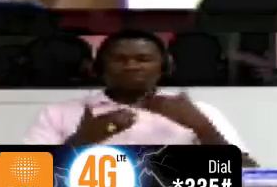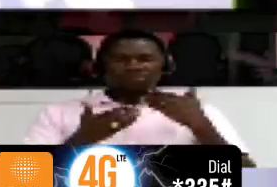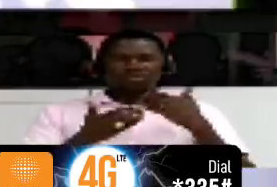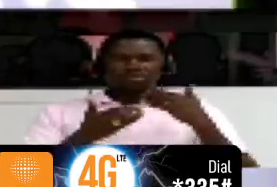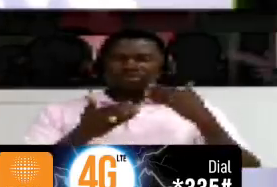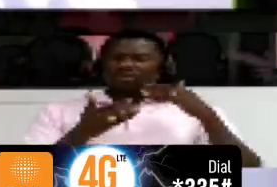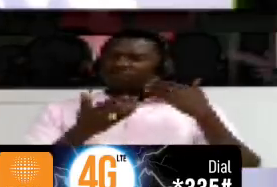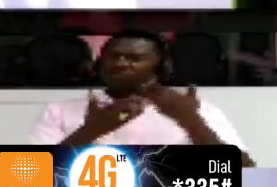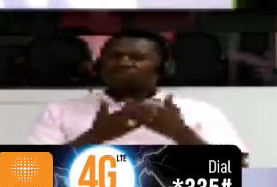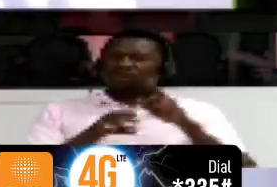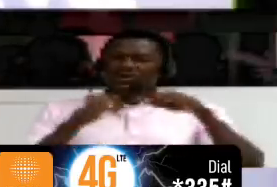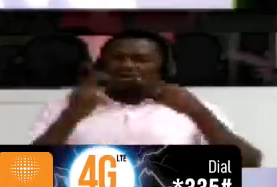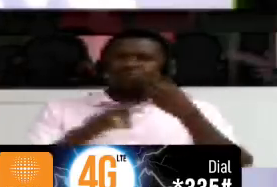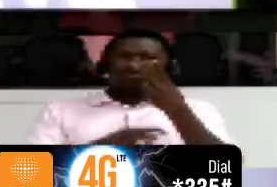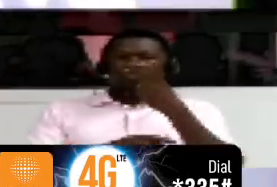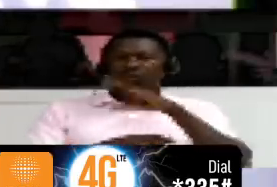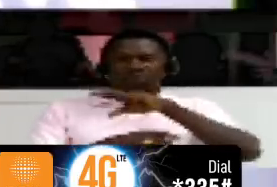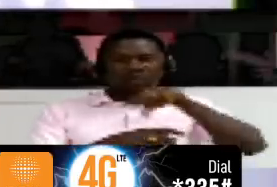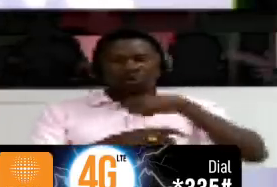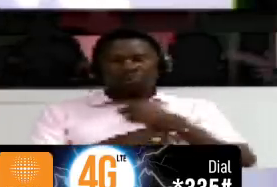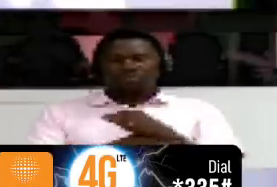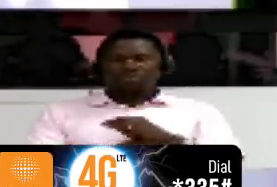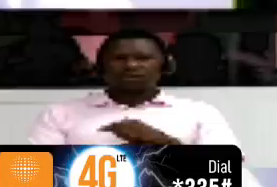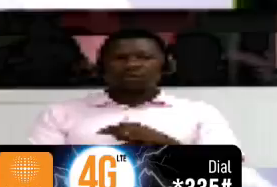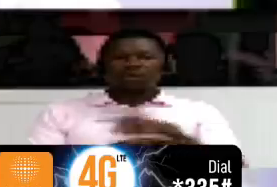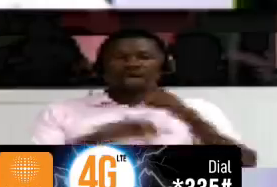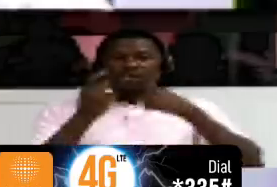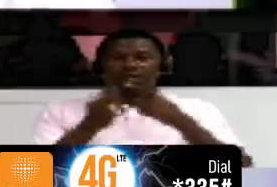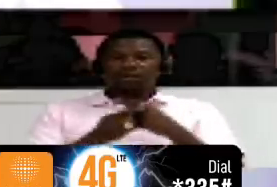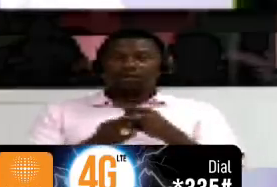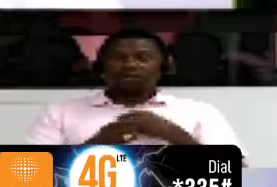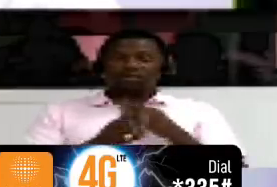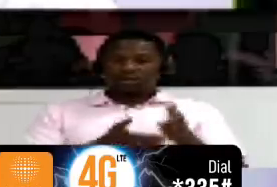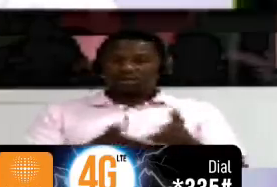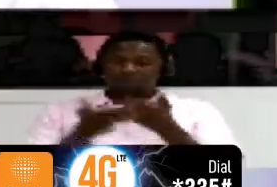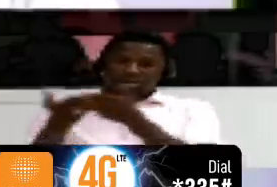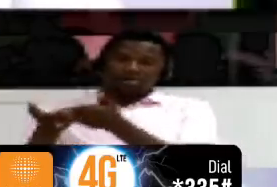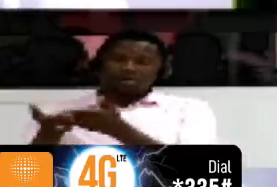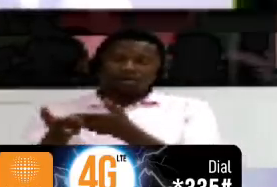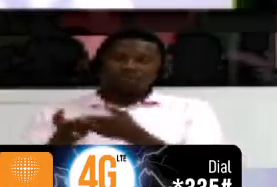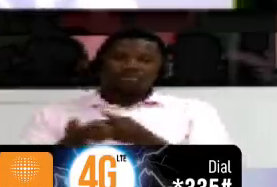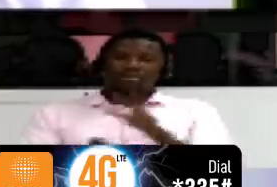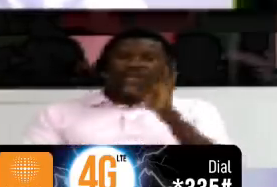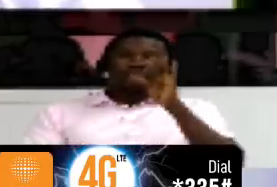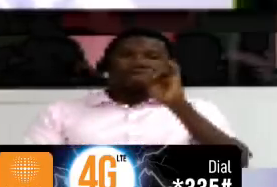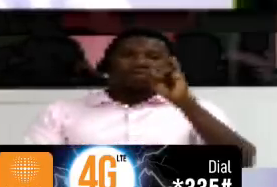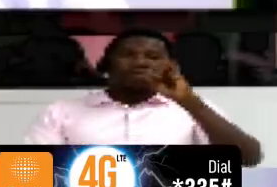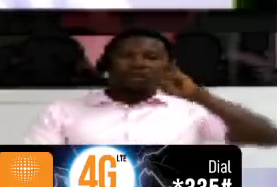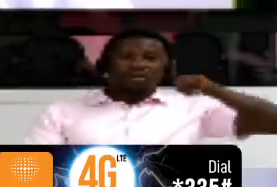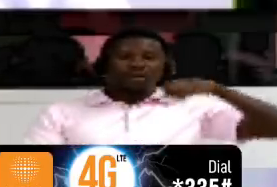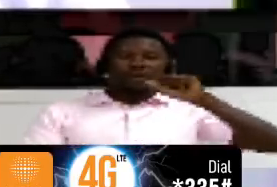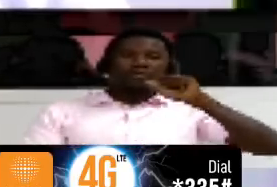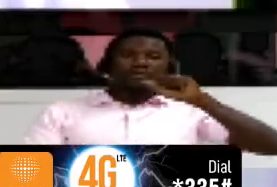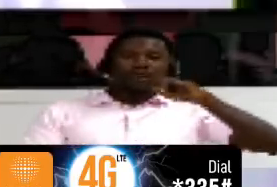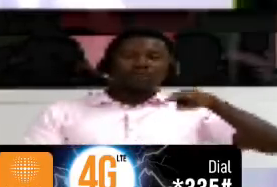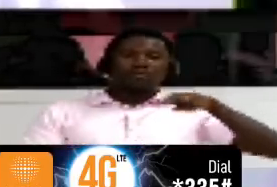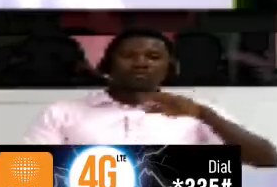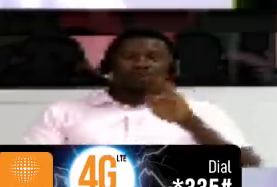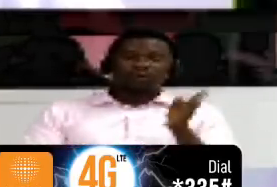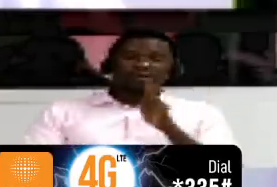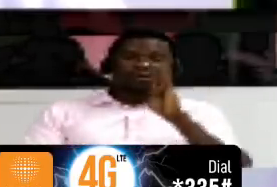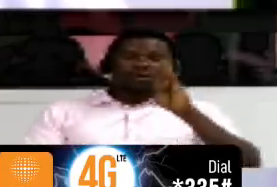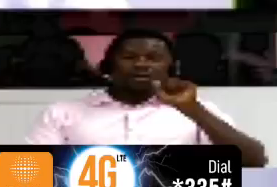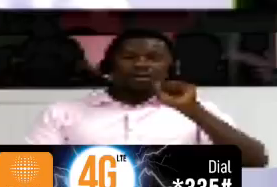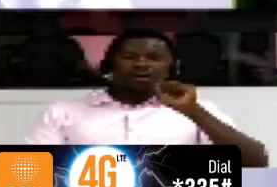And what happened to you after that interview? After that, I was handed over to Tijan Ba, an NIA officer who escorted